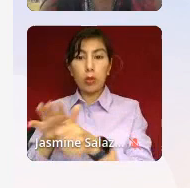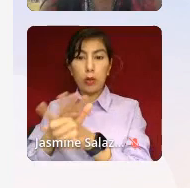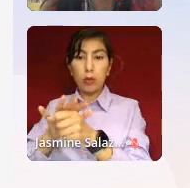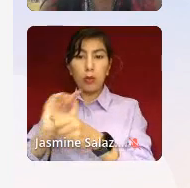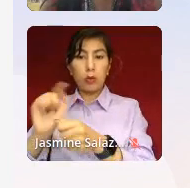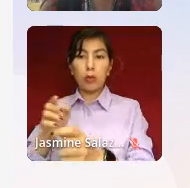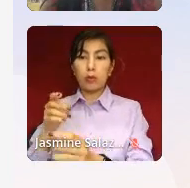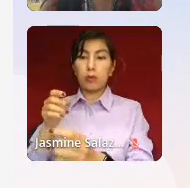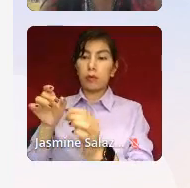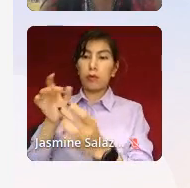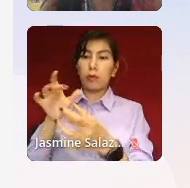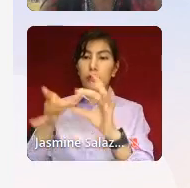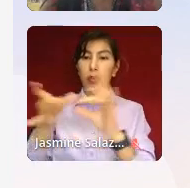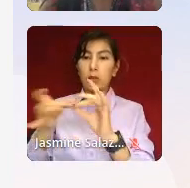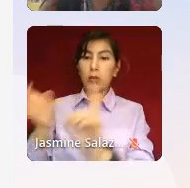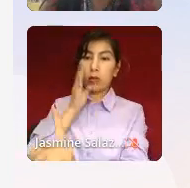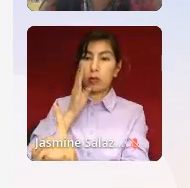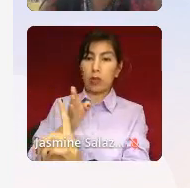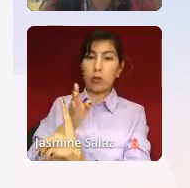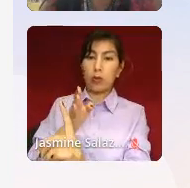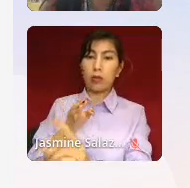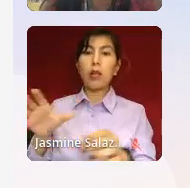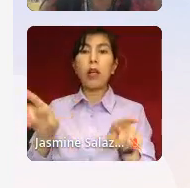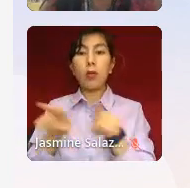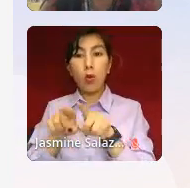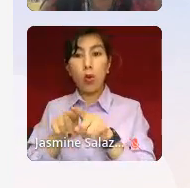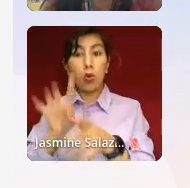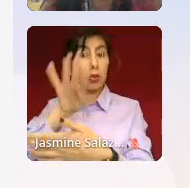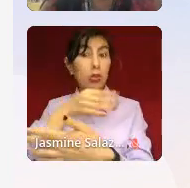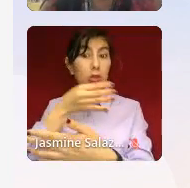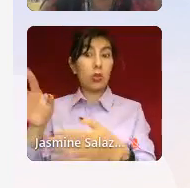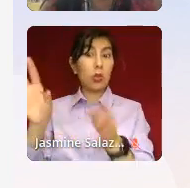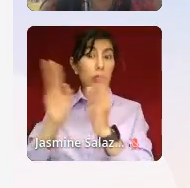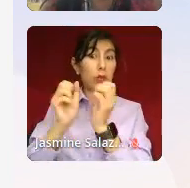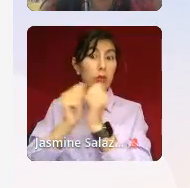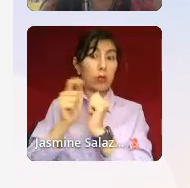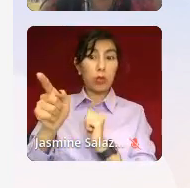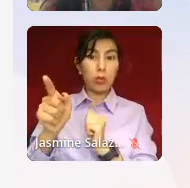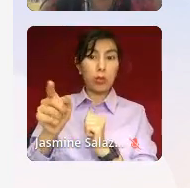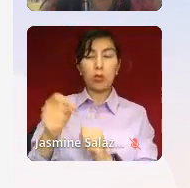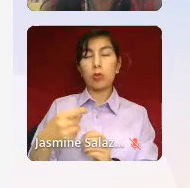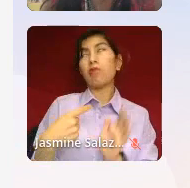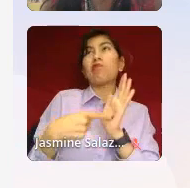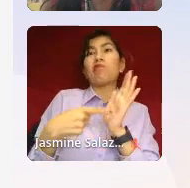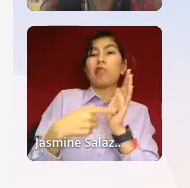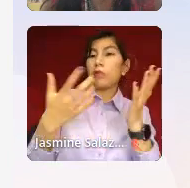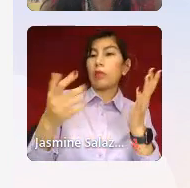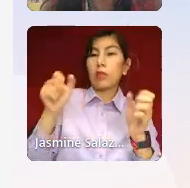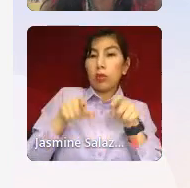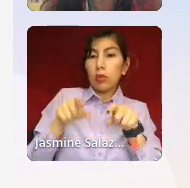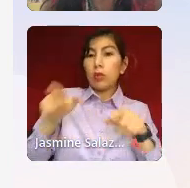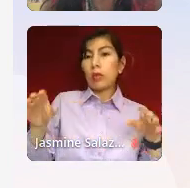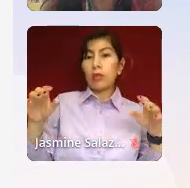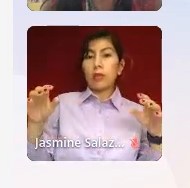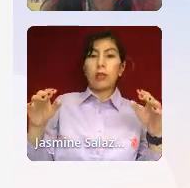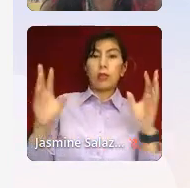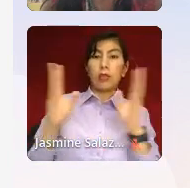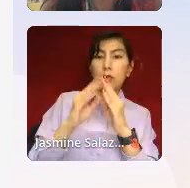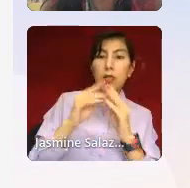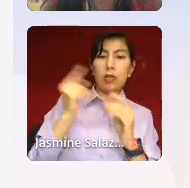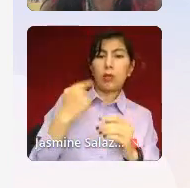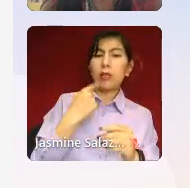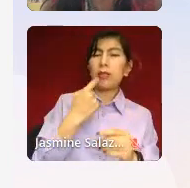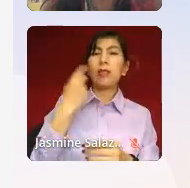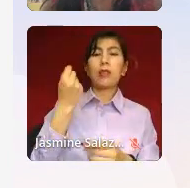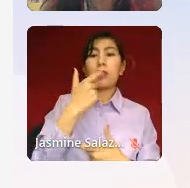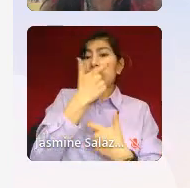message and you can schedule a meeting with her. So let's say that during this session, someone says something really interesting and you